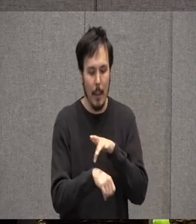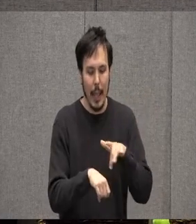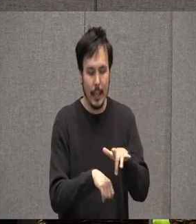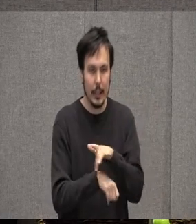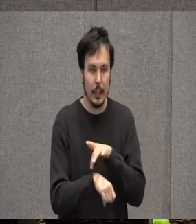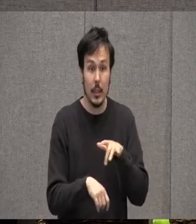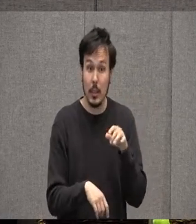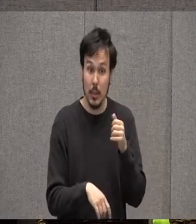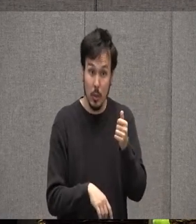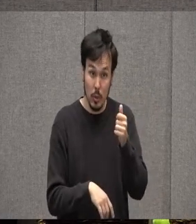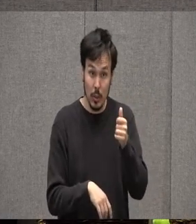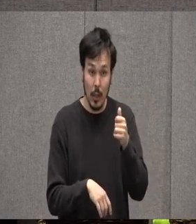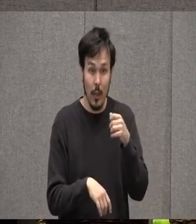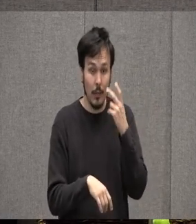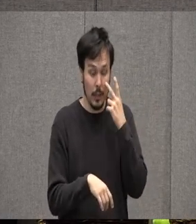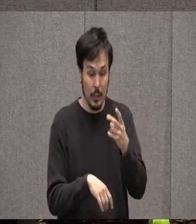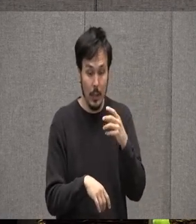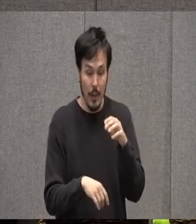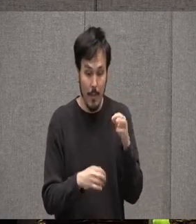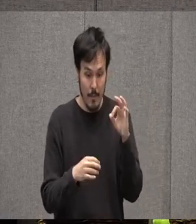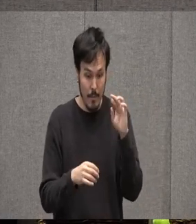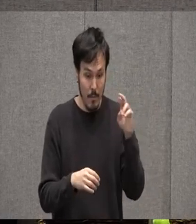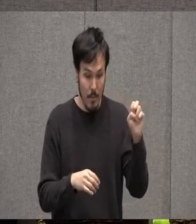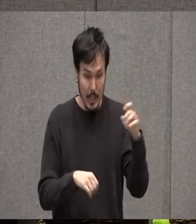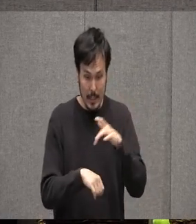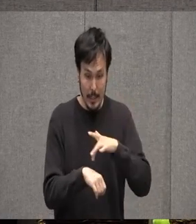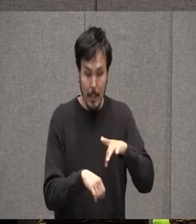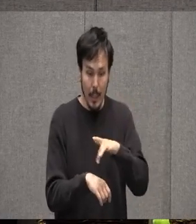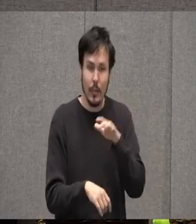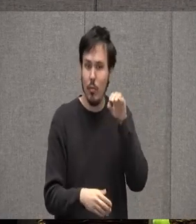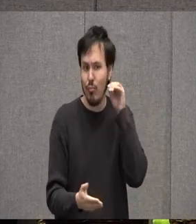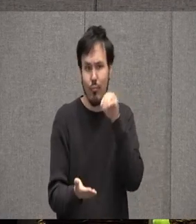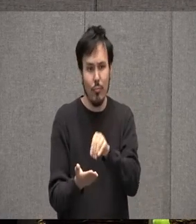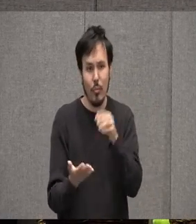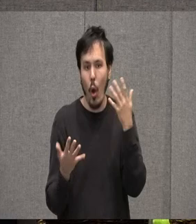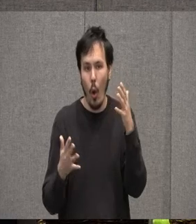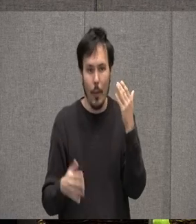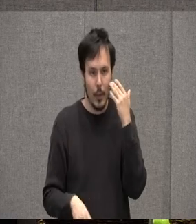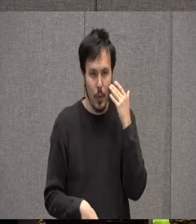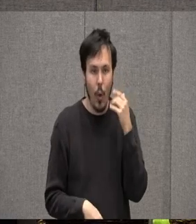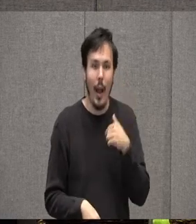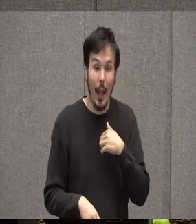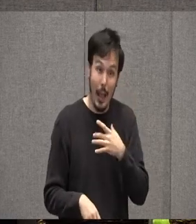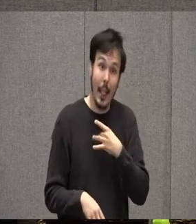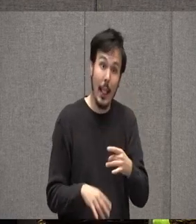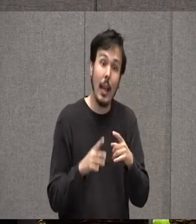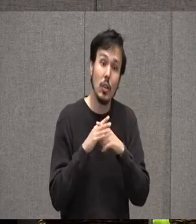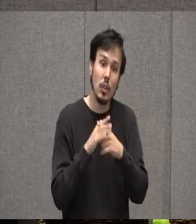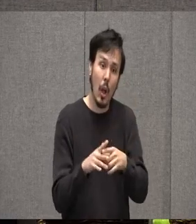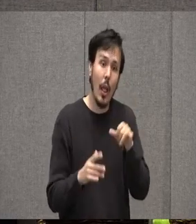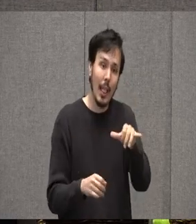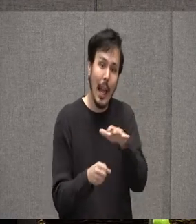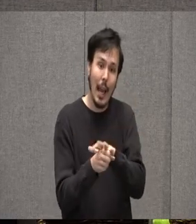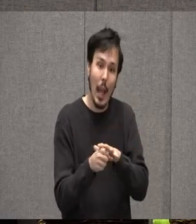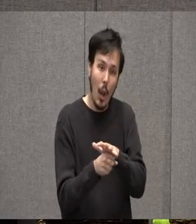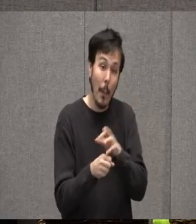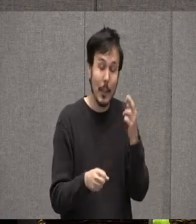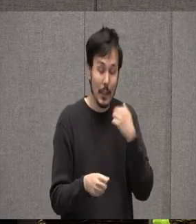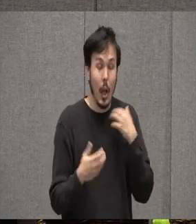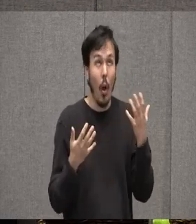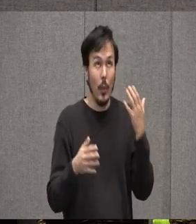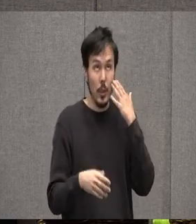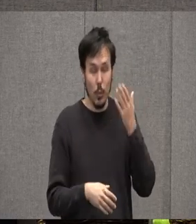you have a free space, you already know what's going to go in there. That's always the place where I like to start because I already know what belongs